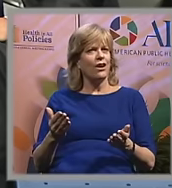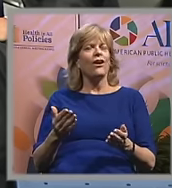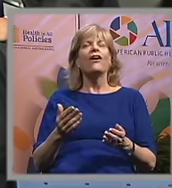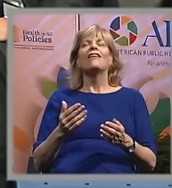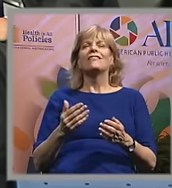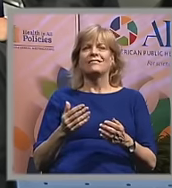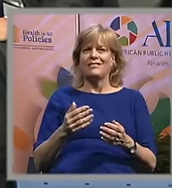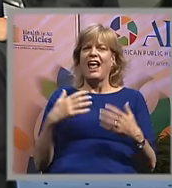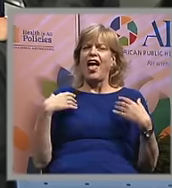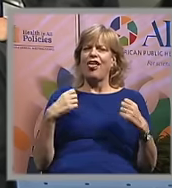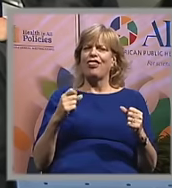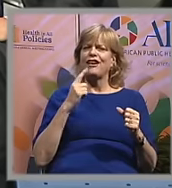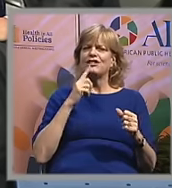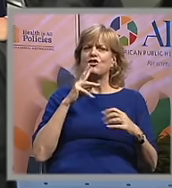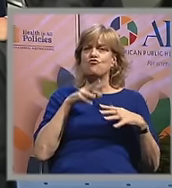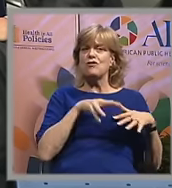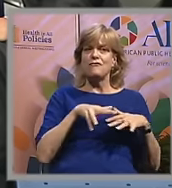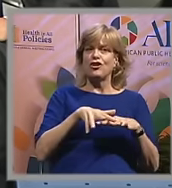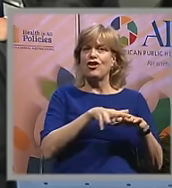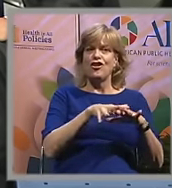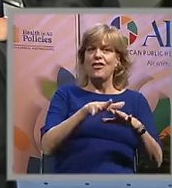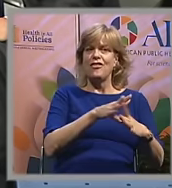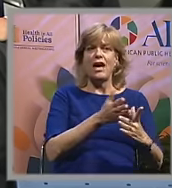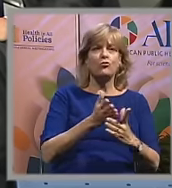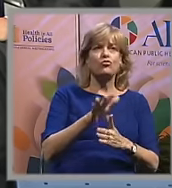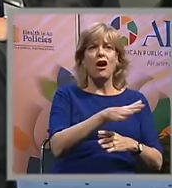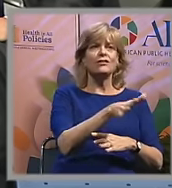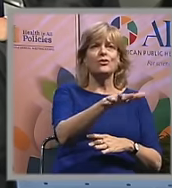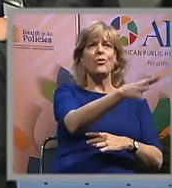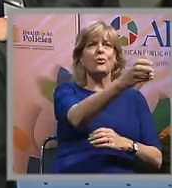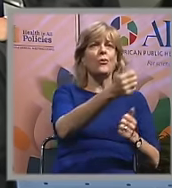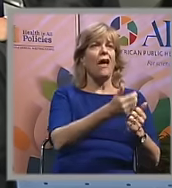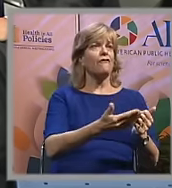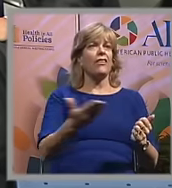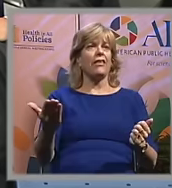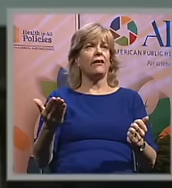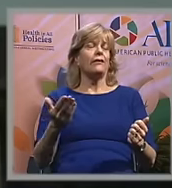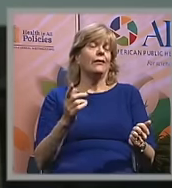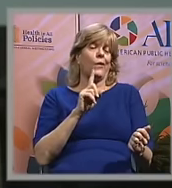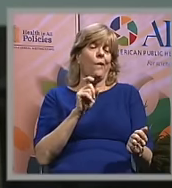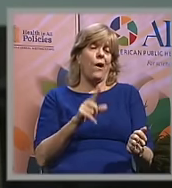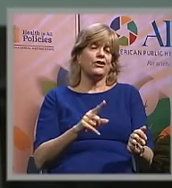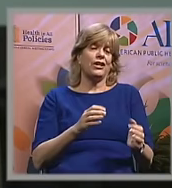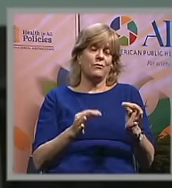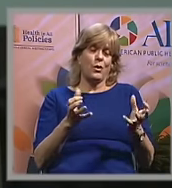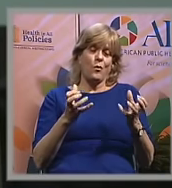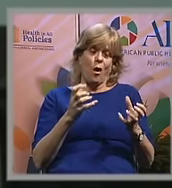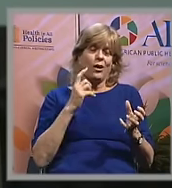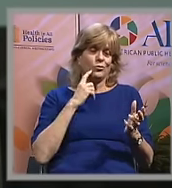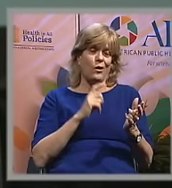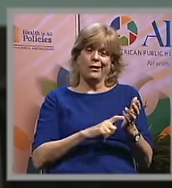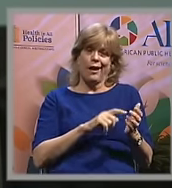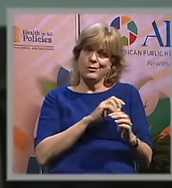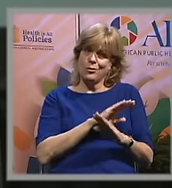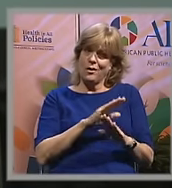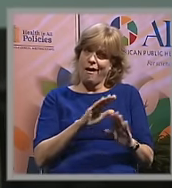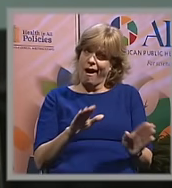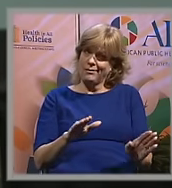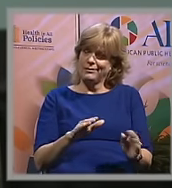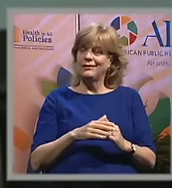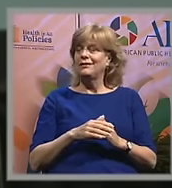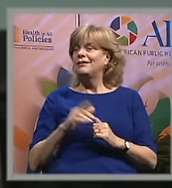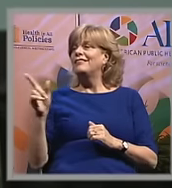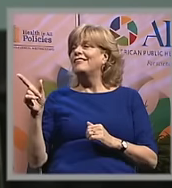that runs through everything. And the question is, do we choose to recognize it or not? Your story about the sidewalks I find very interesting, and it reminded